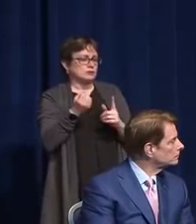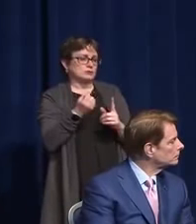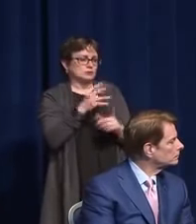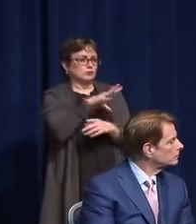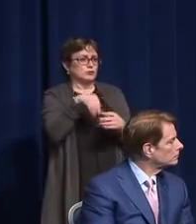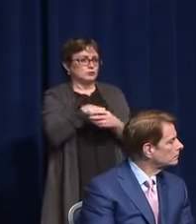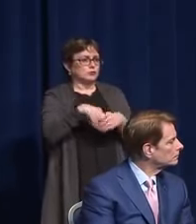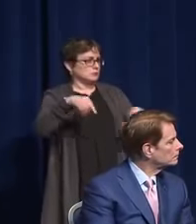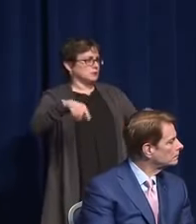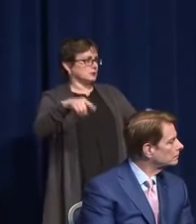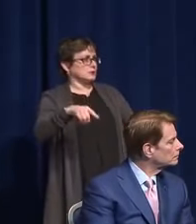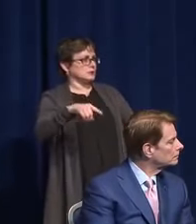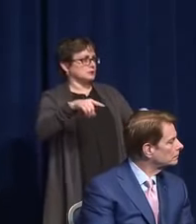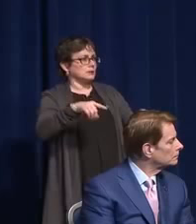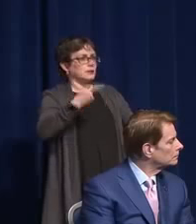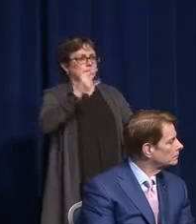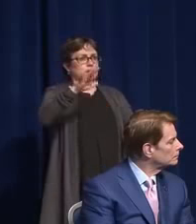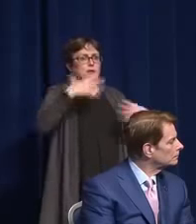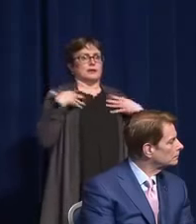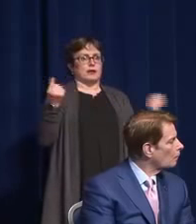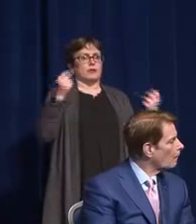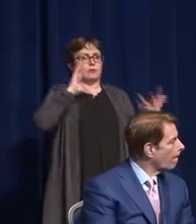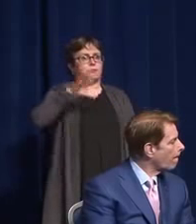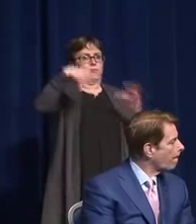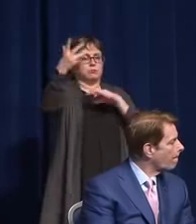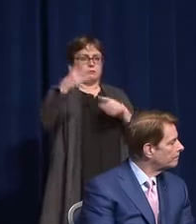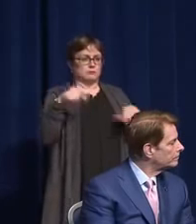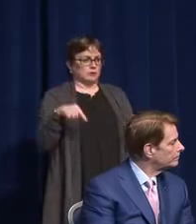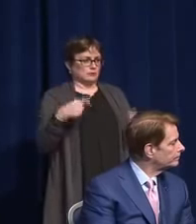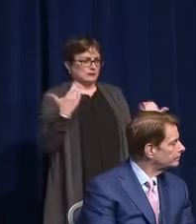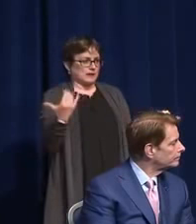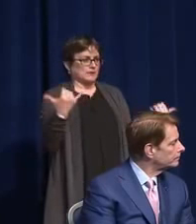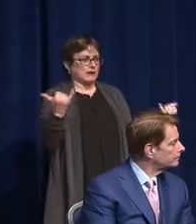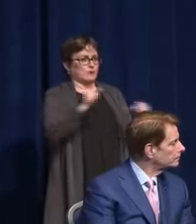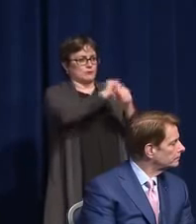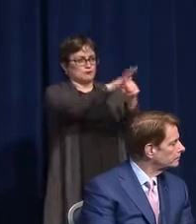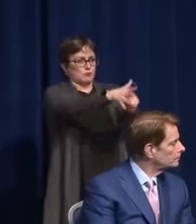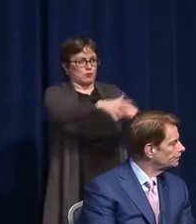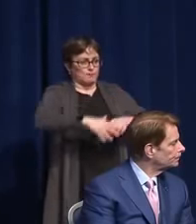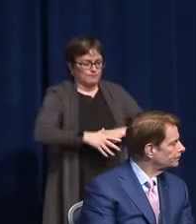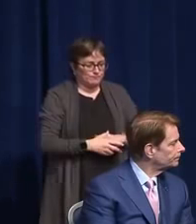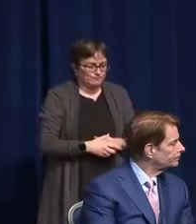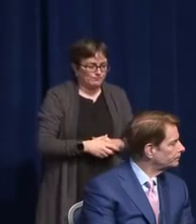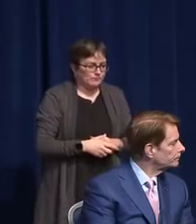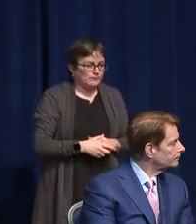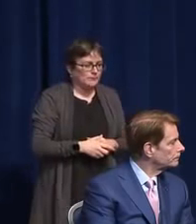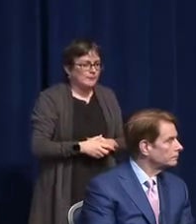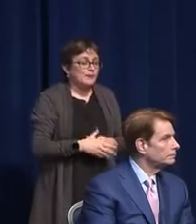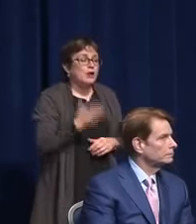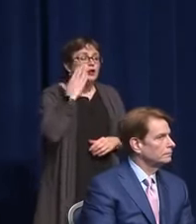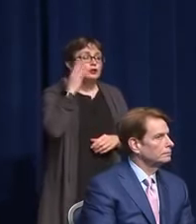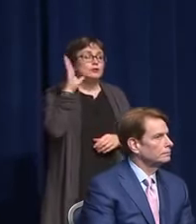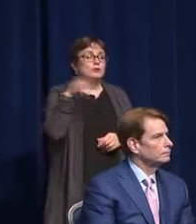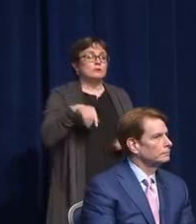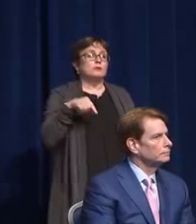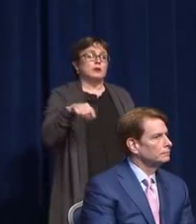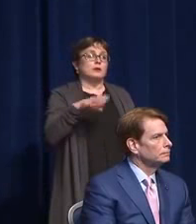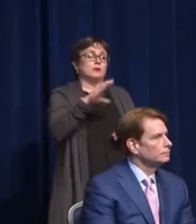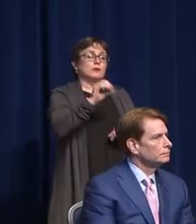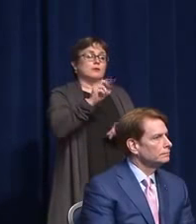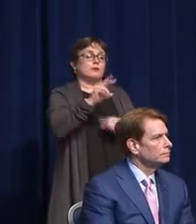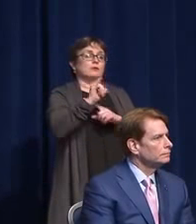crises like the one New Jersey faces today. Make no mistake, COVID-19 is